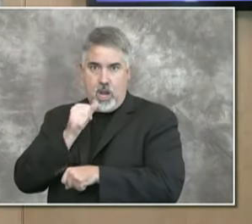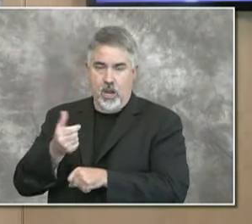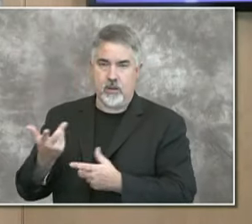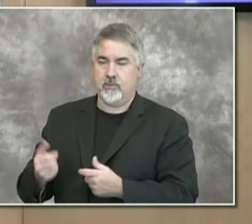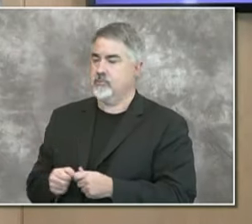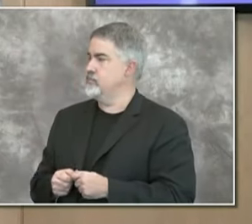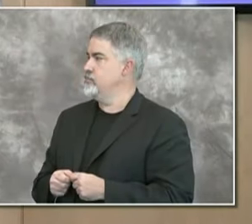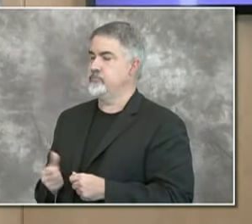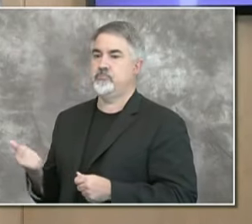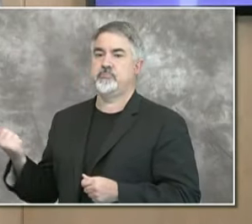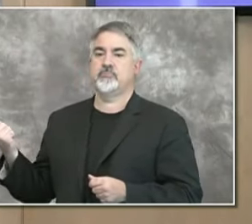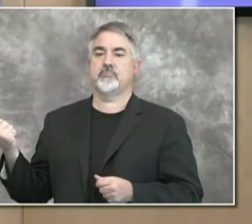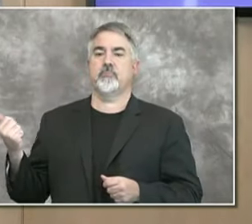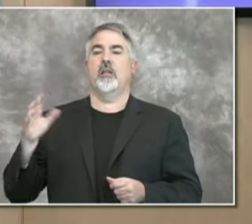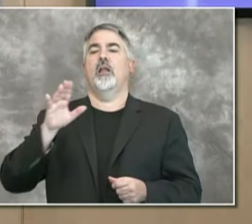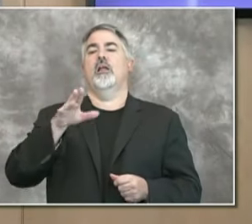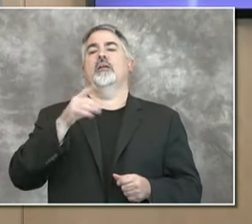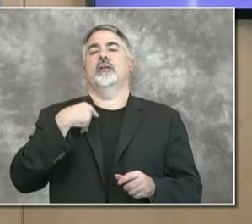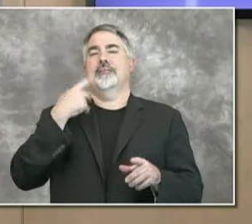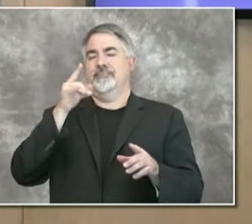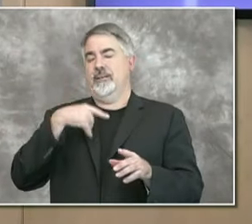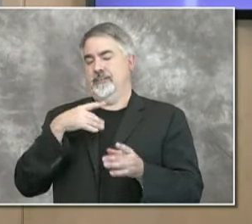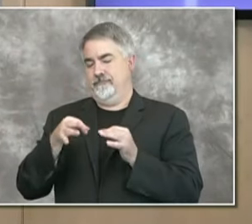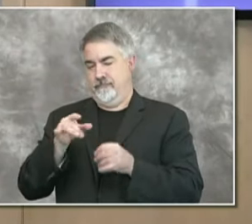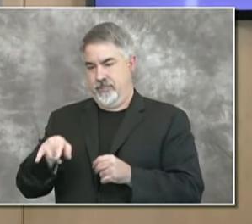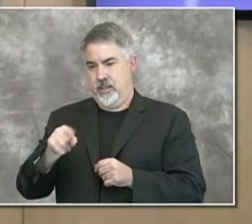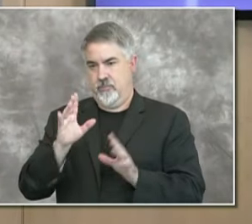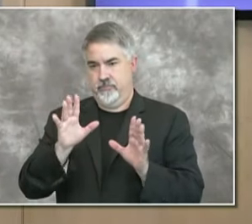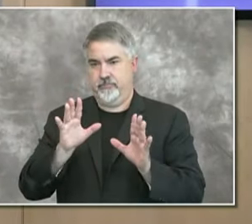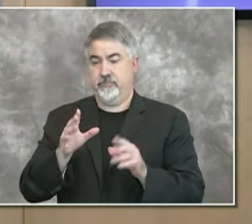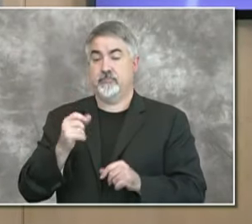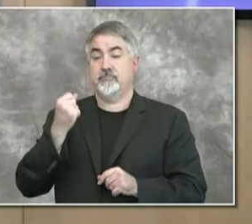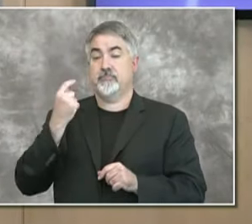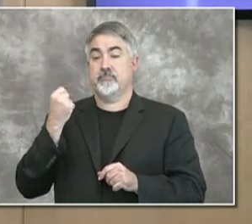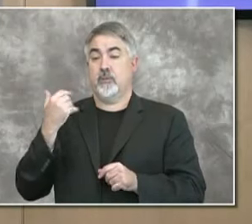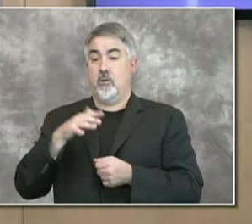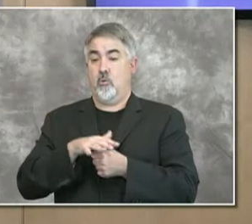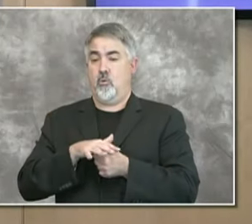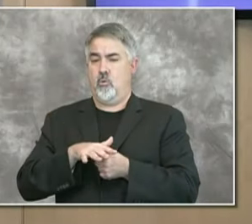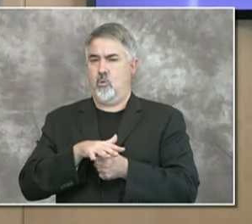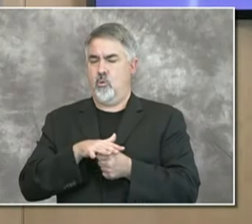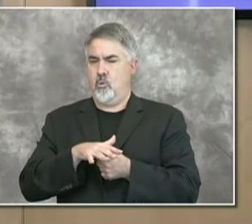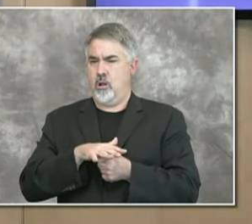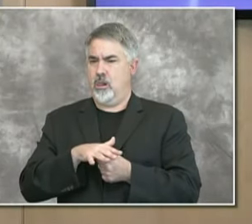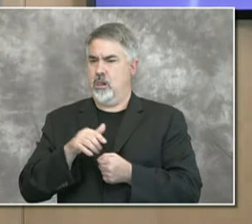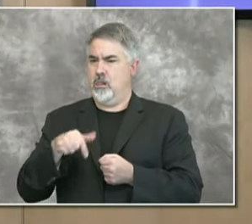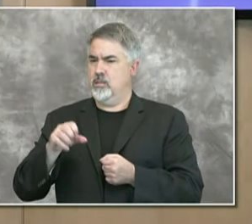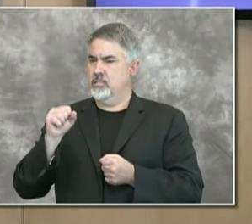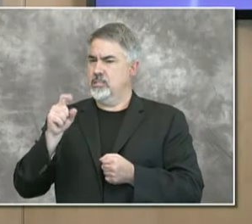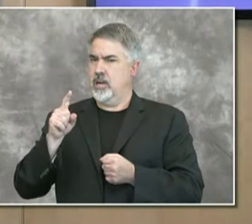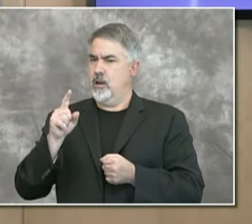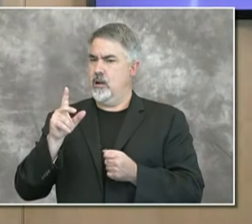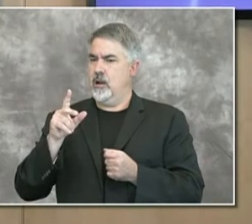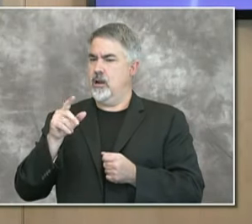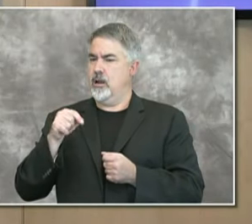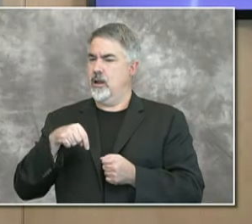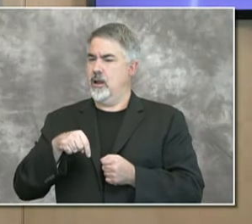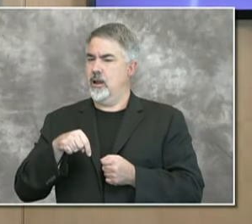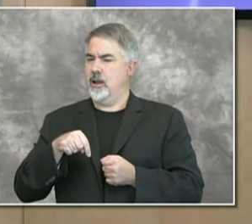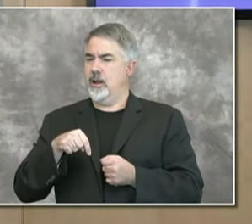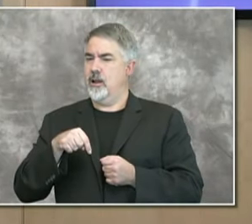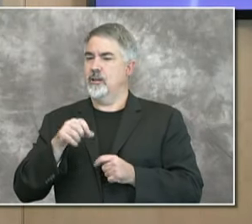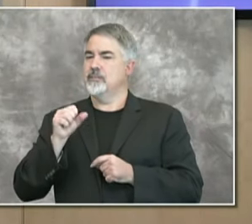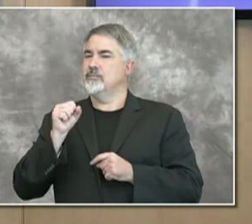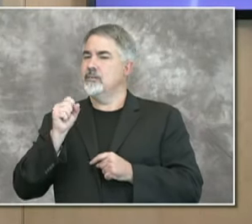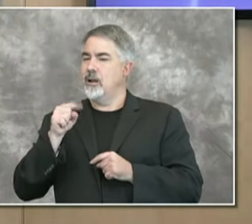response to that. First, I want to start off and make sure that our local fellow San Diegans understand that San Diego County is a